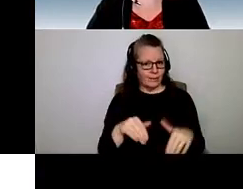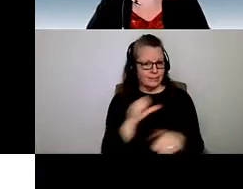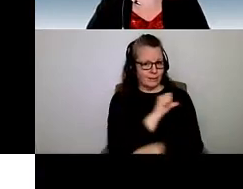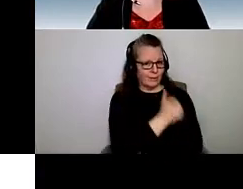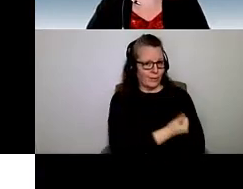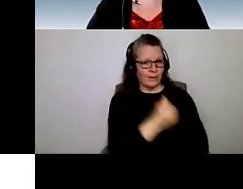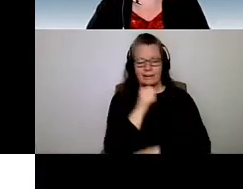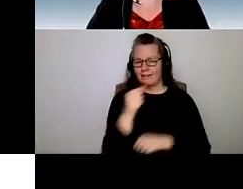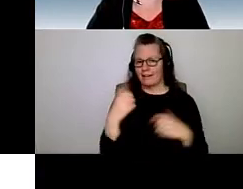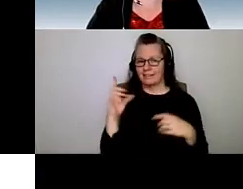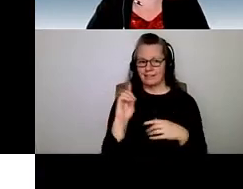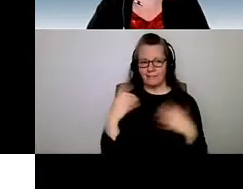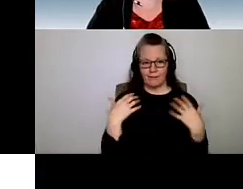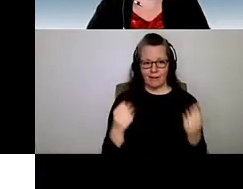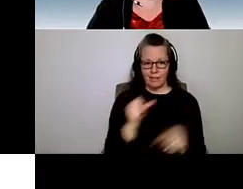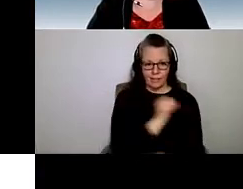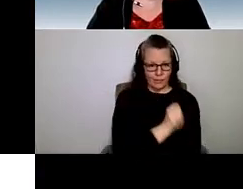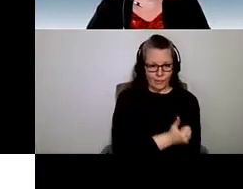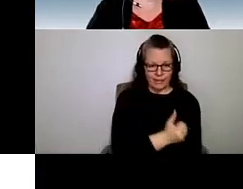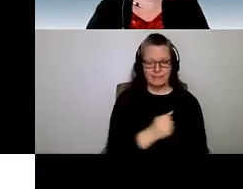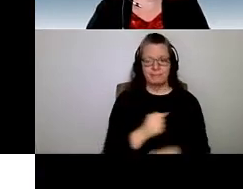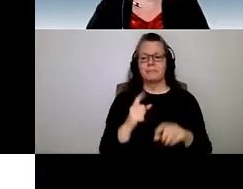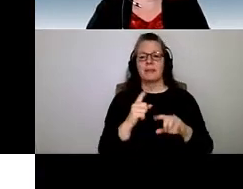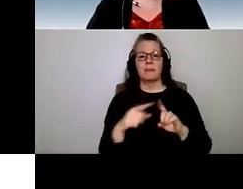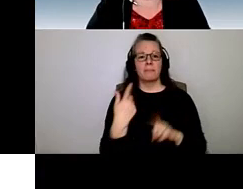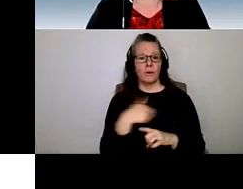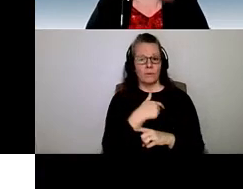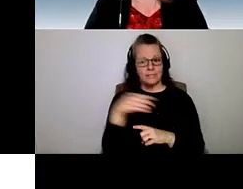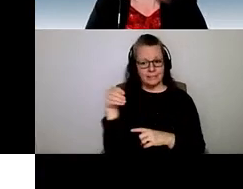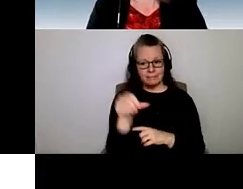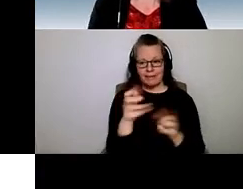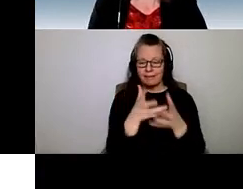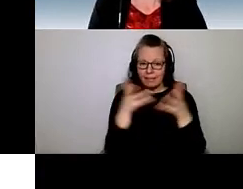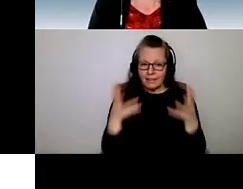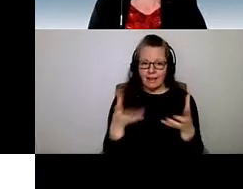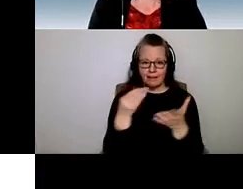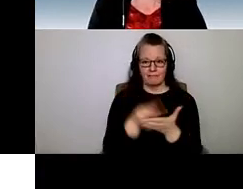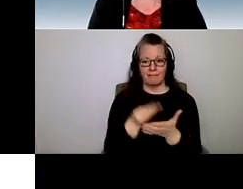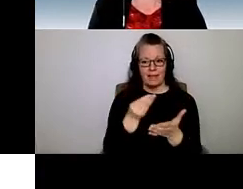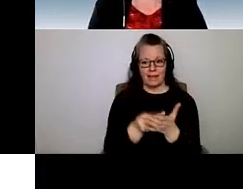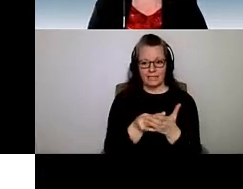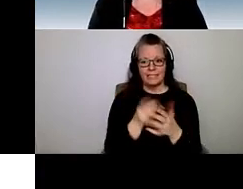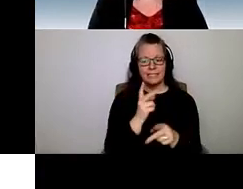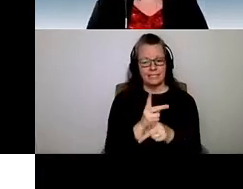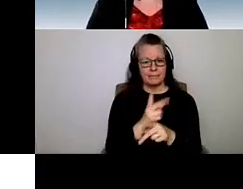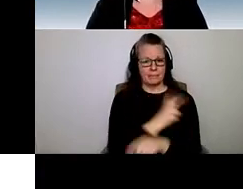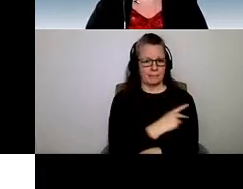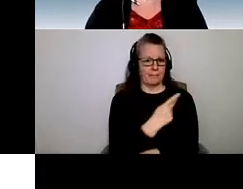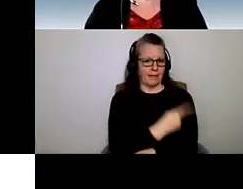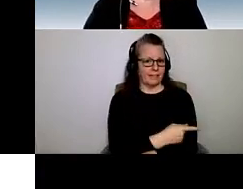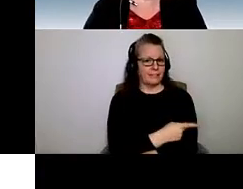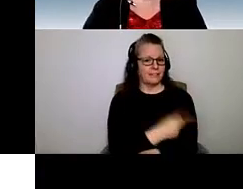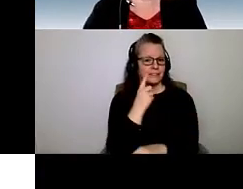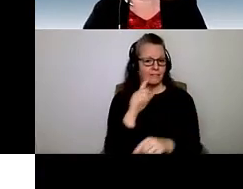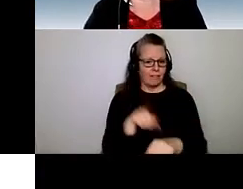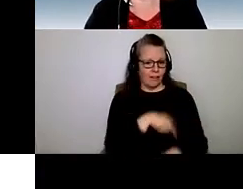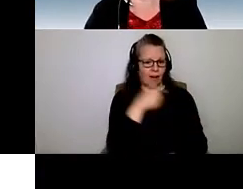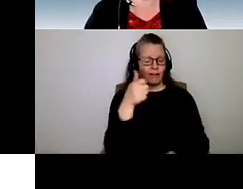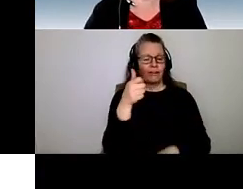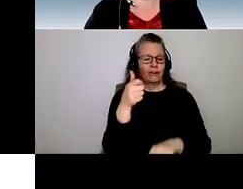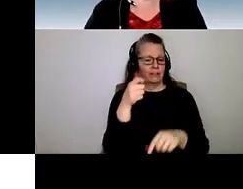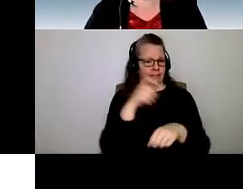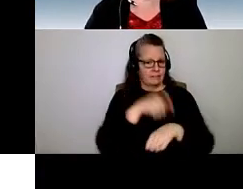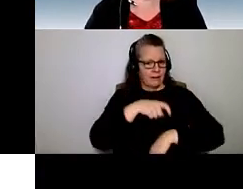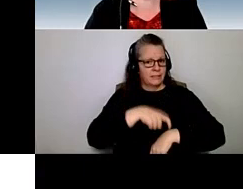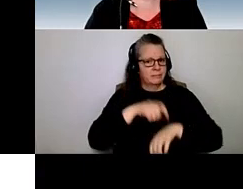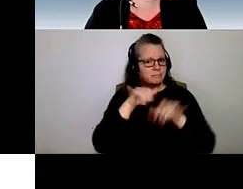Health Authority, because we are spending a tremendous amount keeping patients for longer lengths of